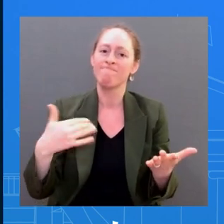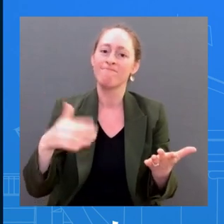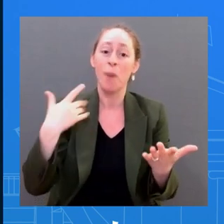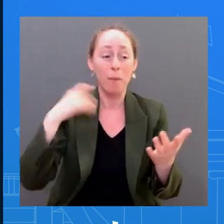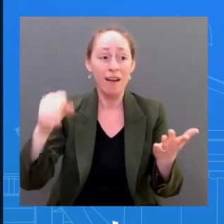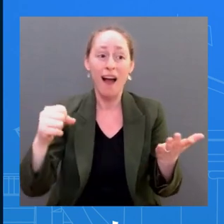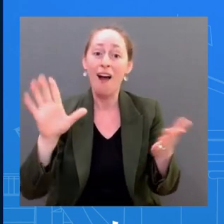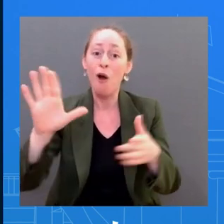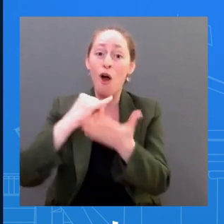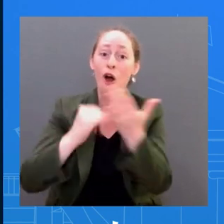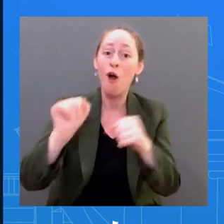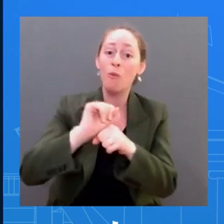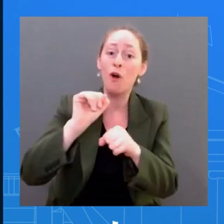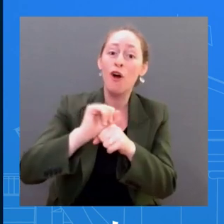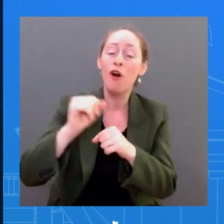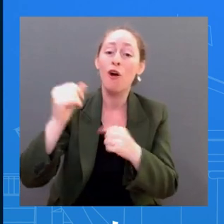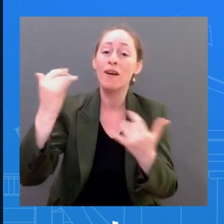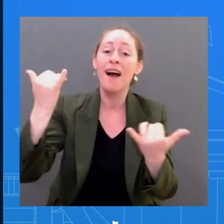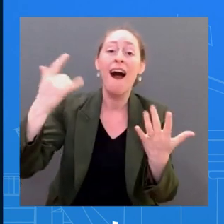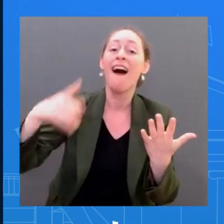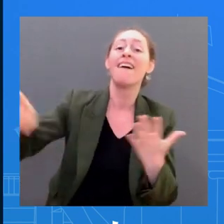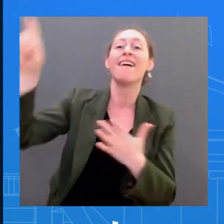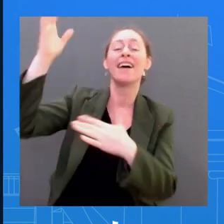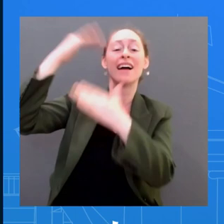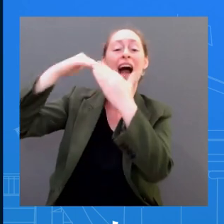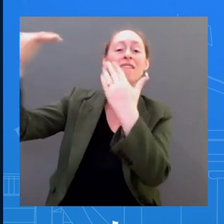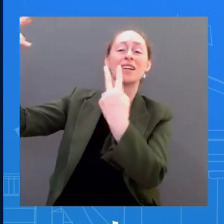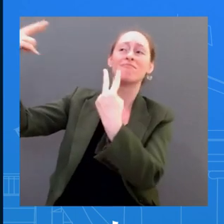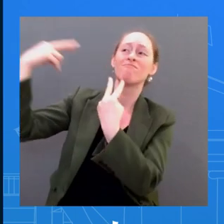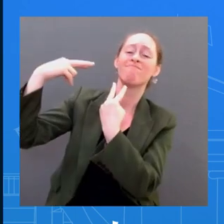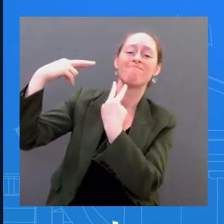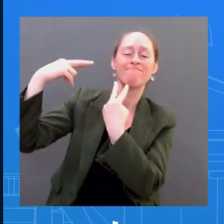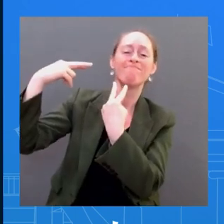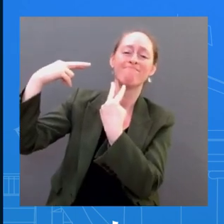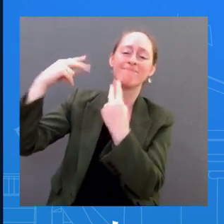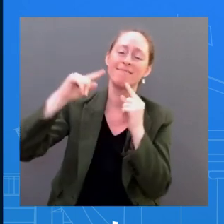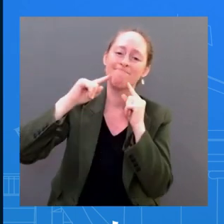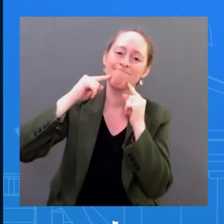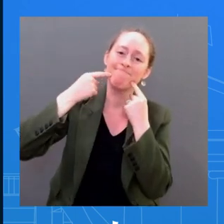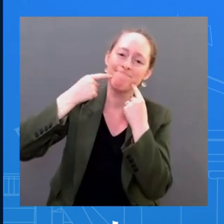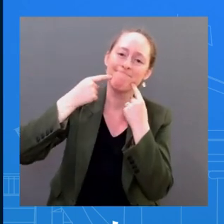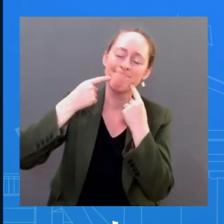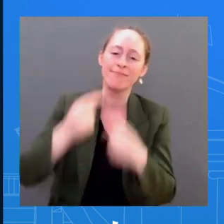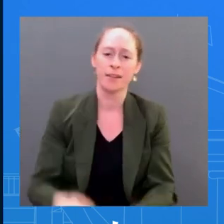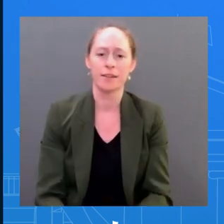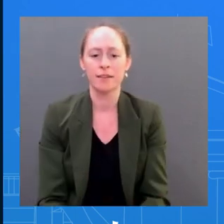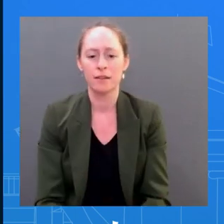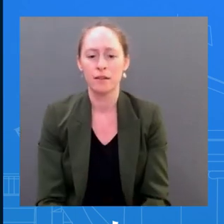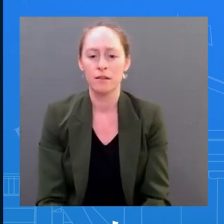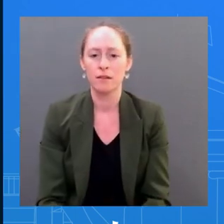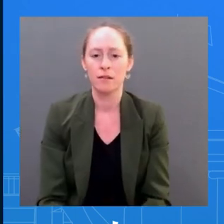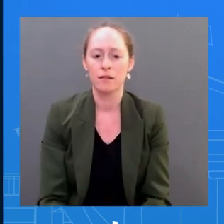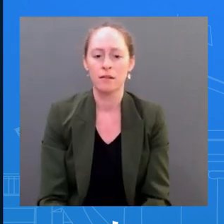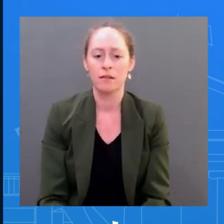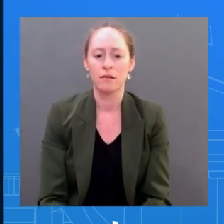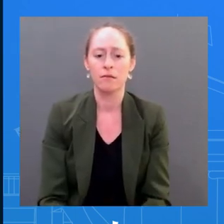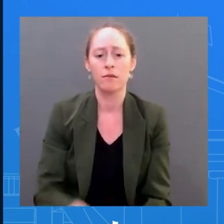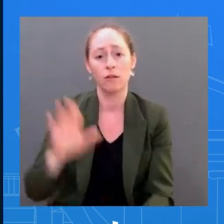Alethea's art would in some way keep her alive. Now this particular drawing